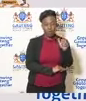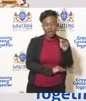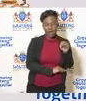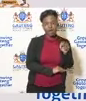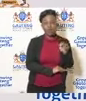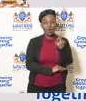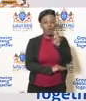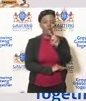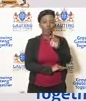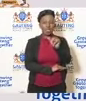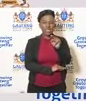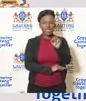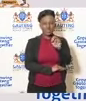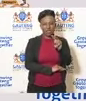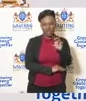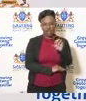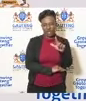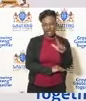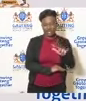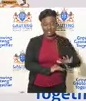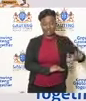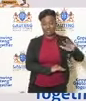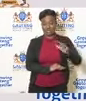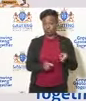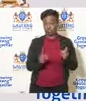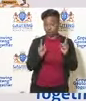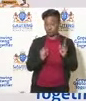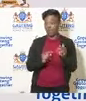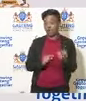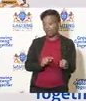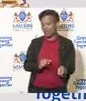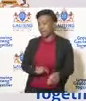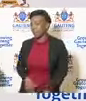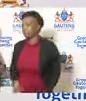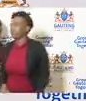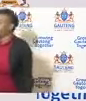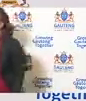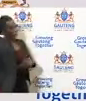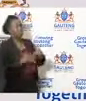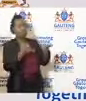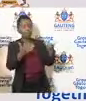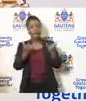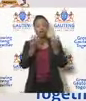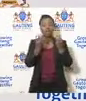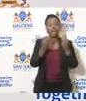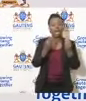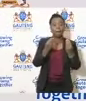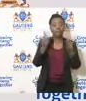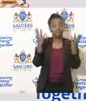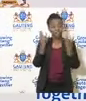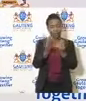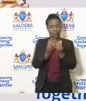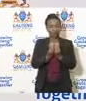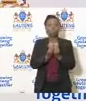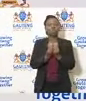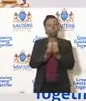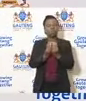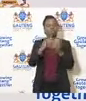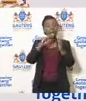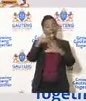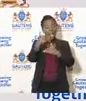the number of active cases in those areas are much fewer now. After the interventions we have made,